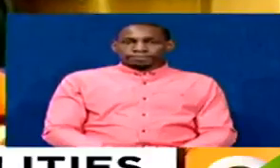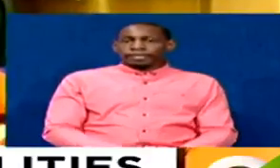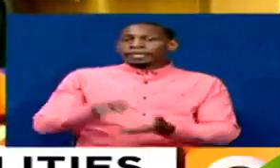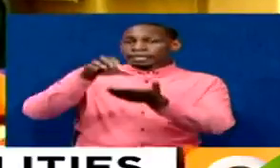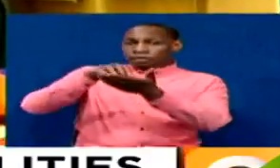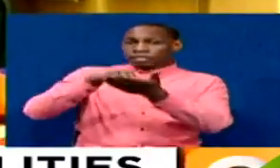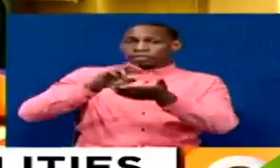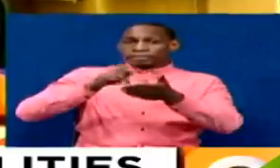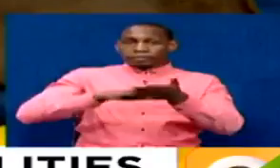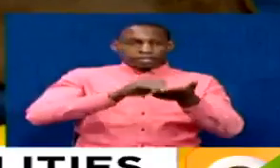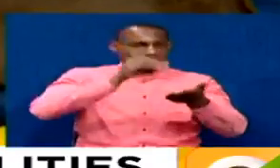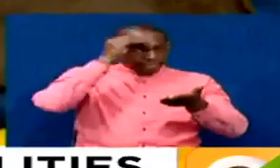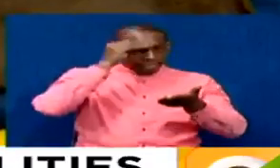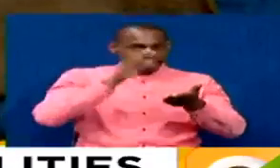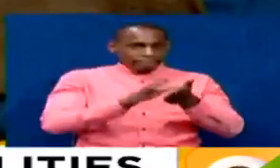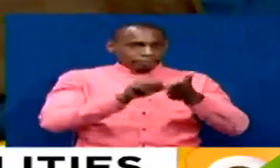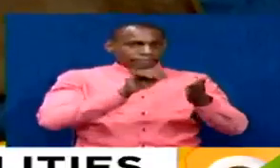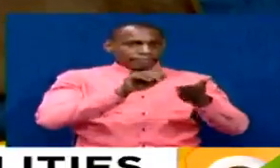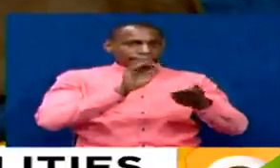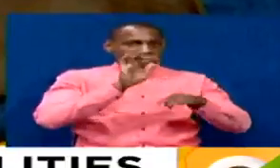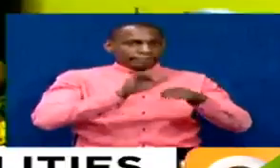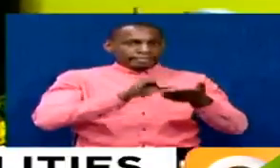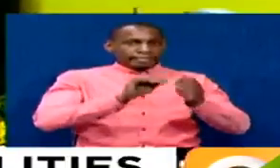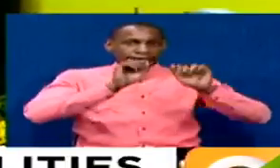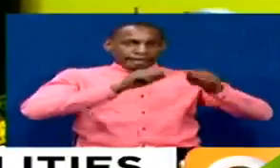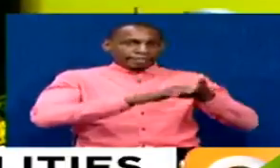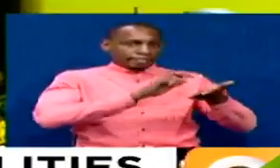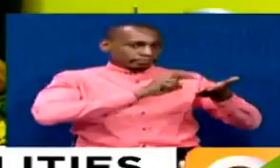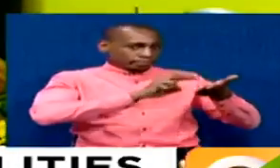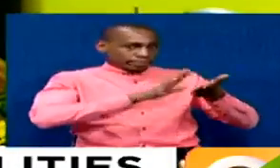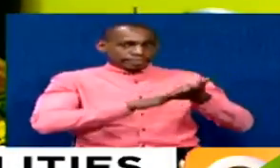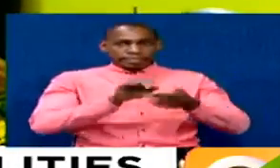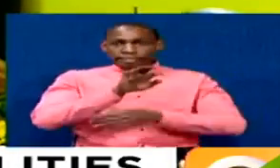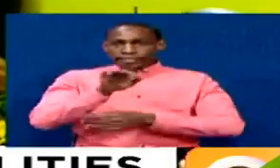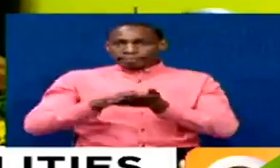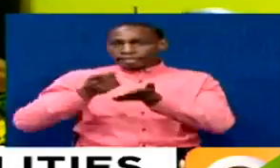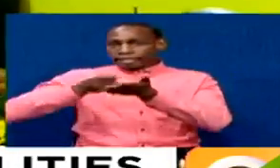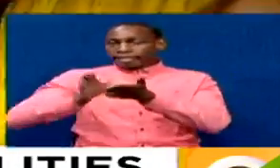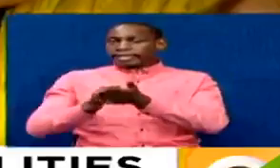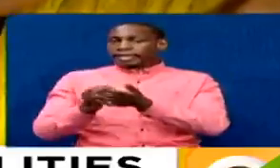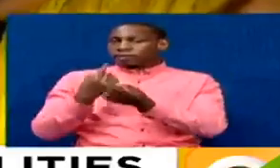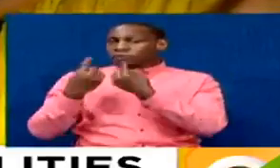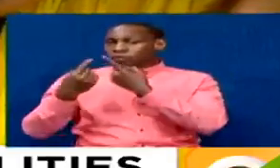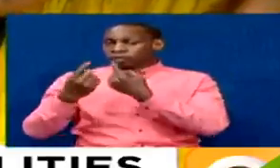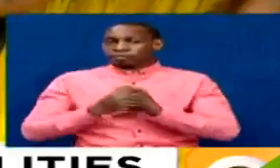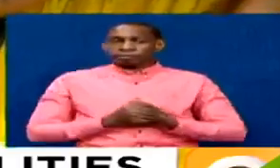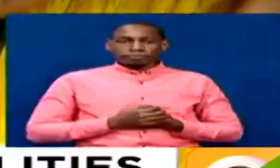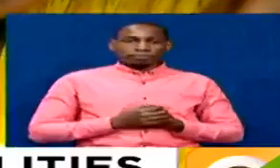Dyslexia is a learning disorder that affects ability to read, spell, write, and speak.